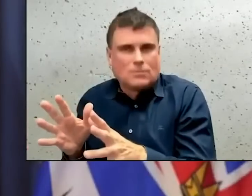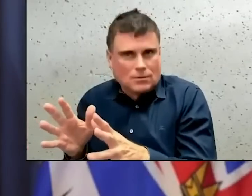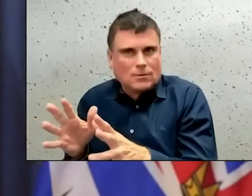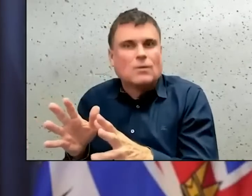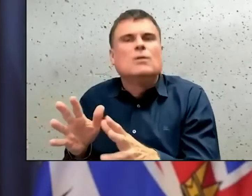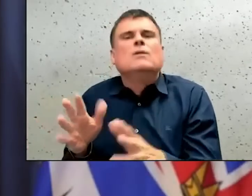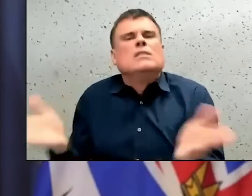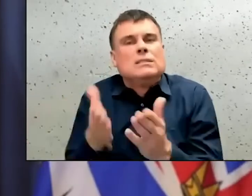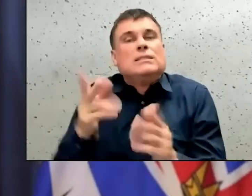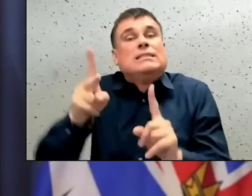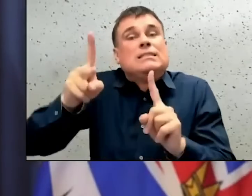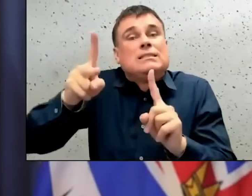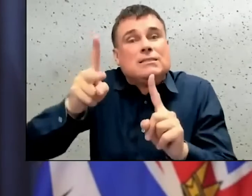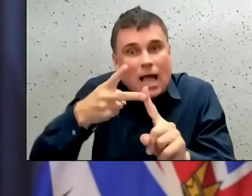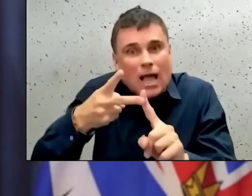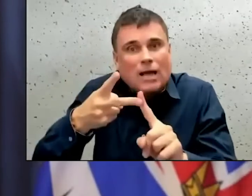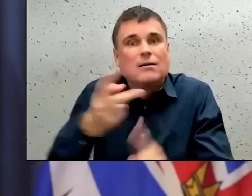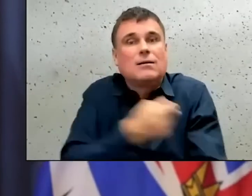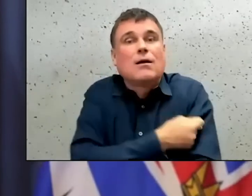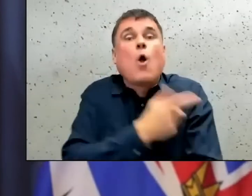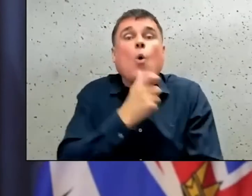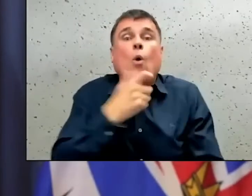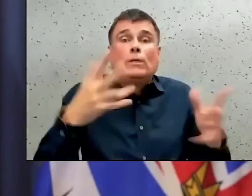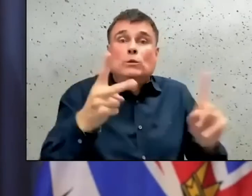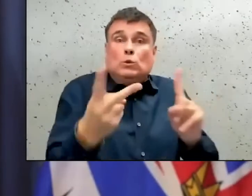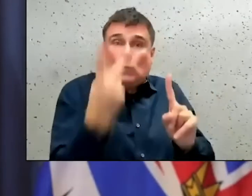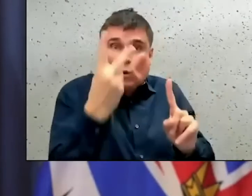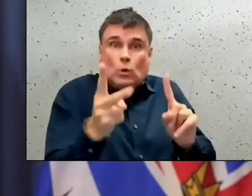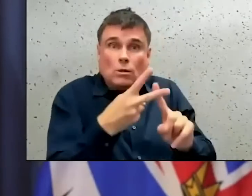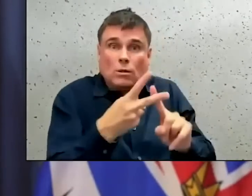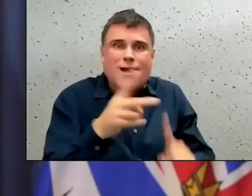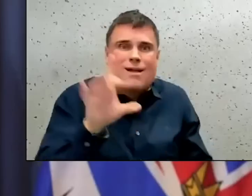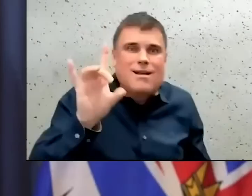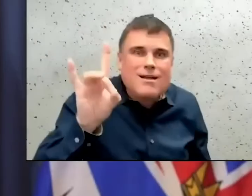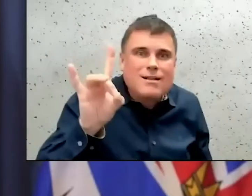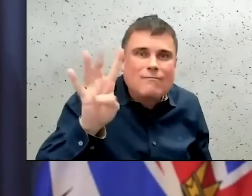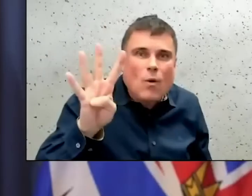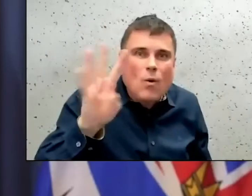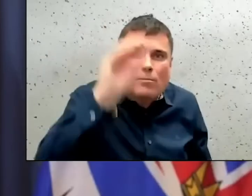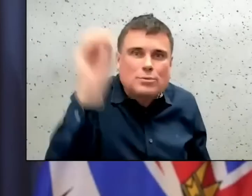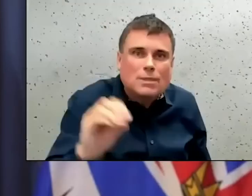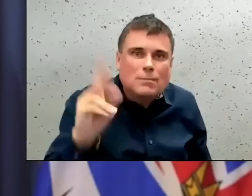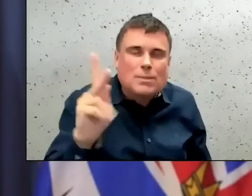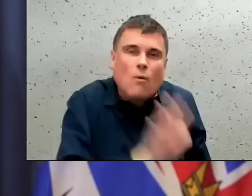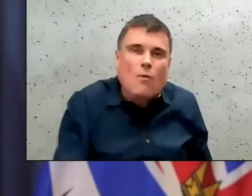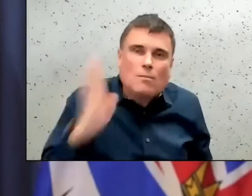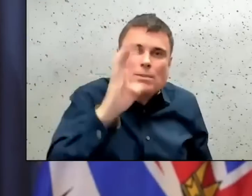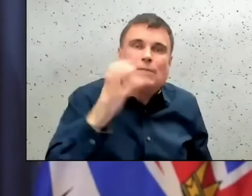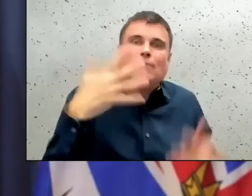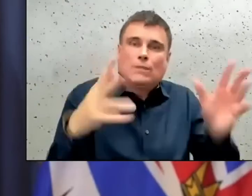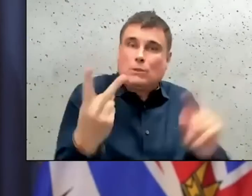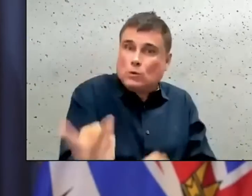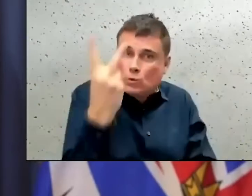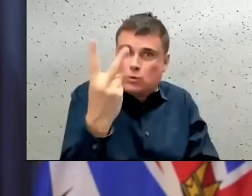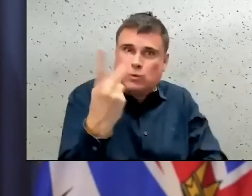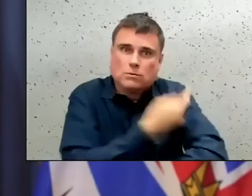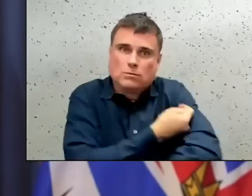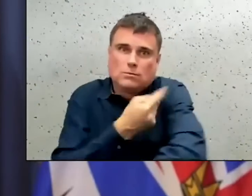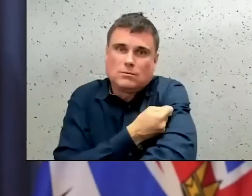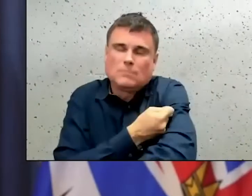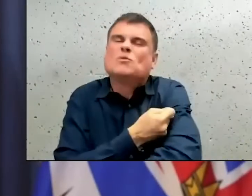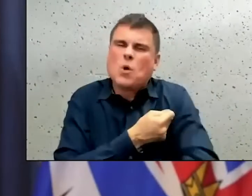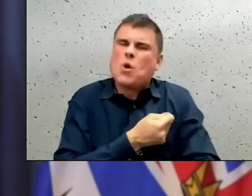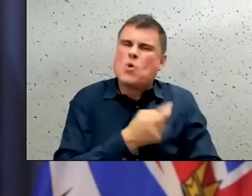almost 84% of people who are fully vaccinated, and to do that as soon as possible.